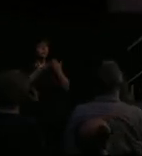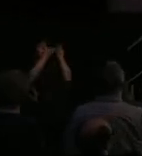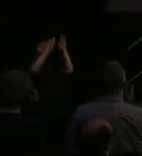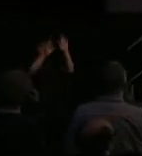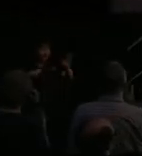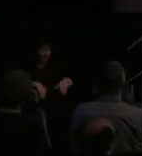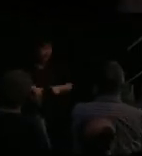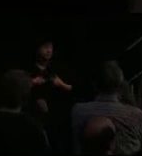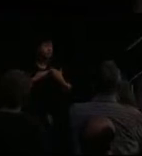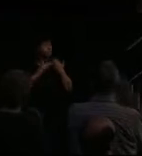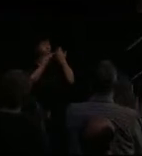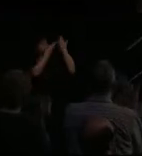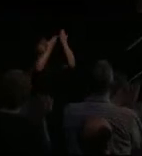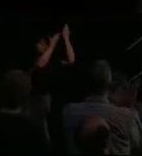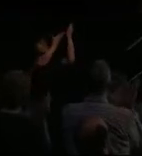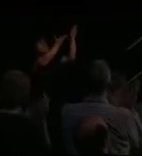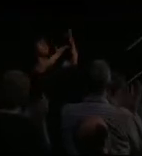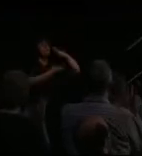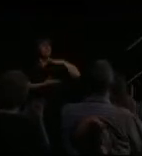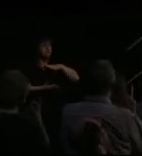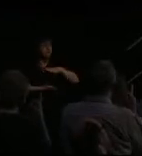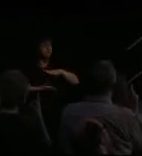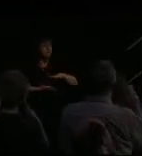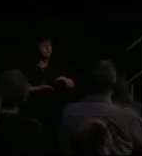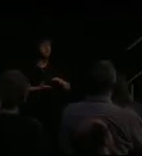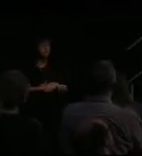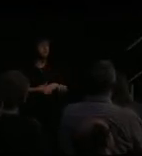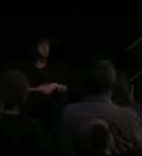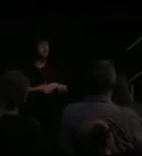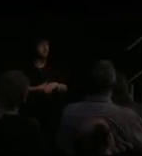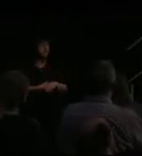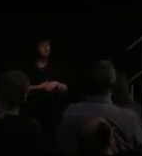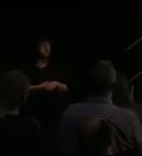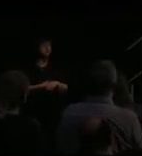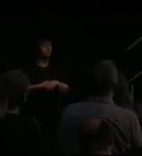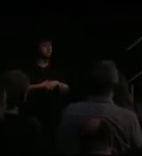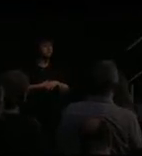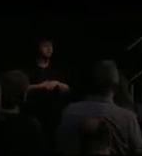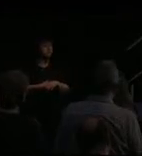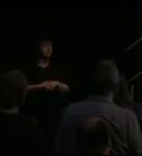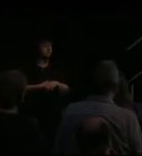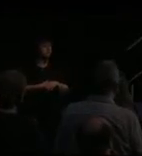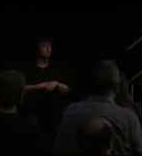to bring the sacrifice you deserve,